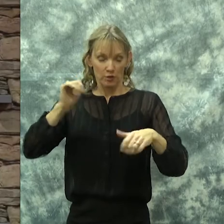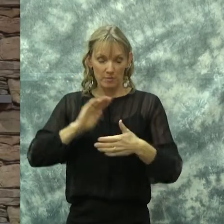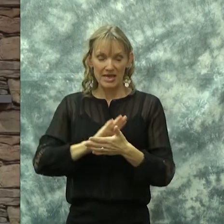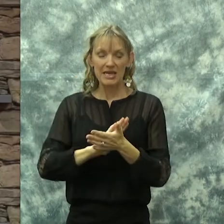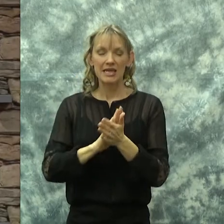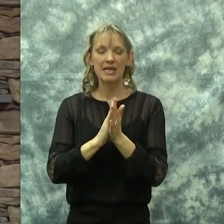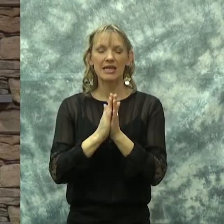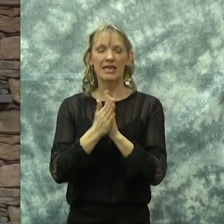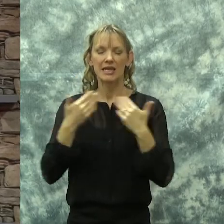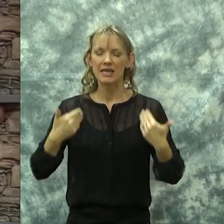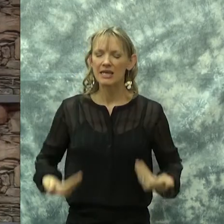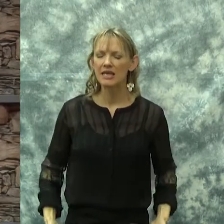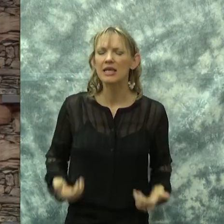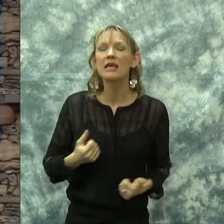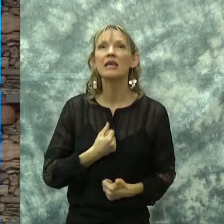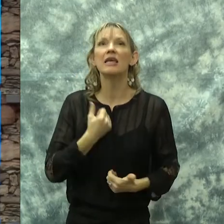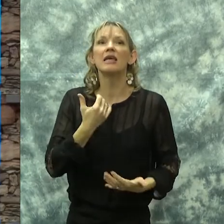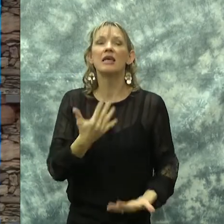called to be.